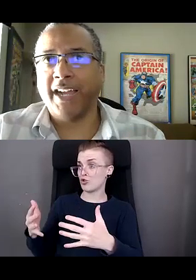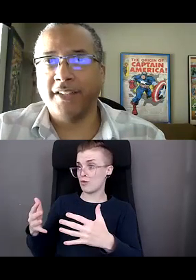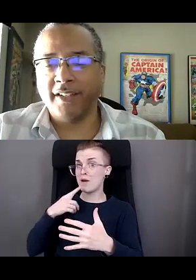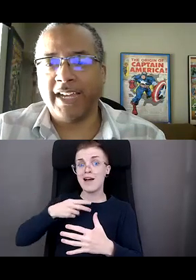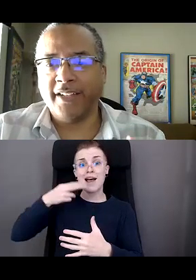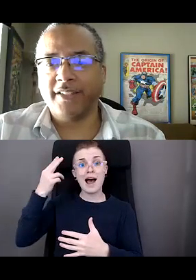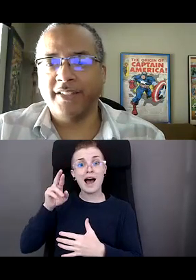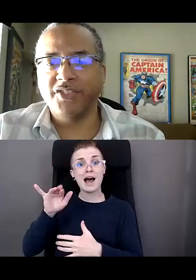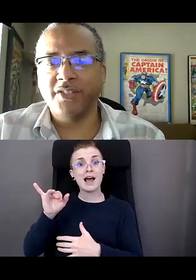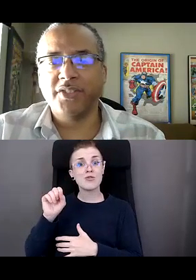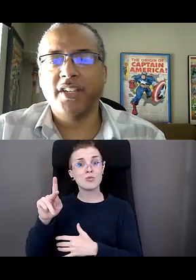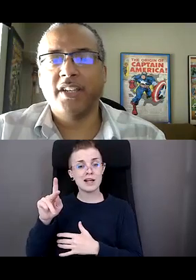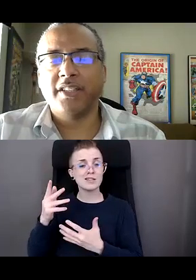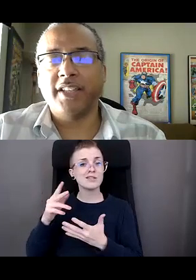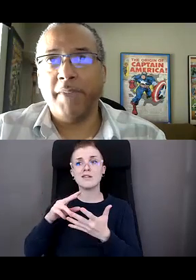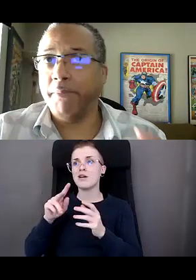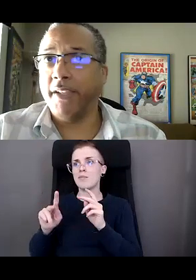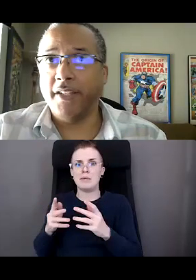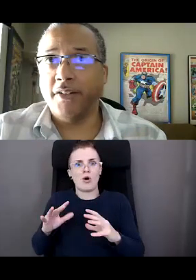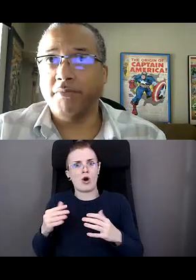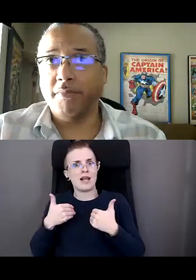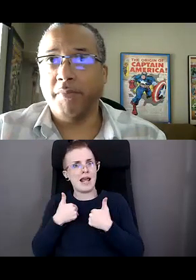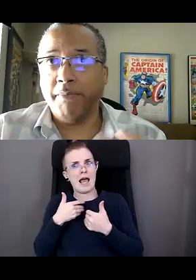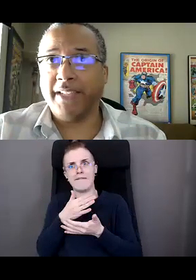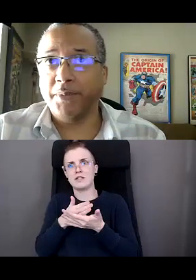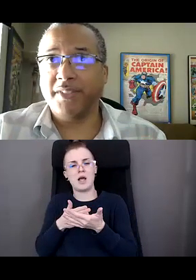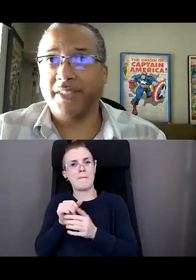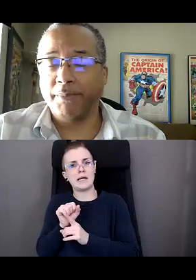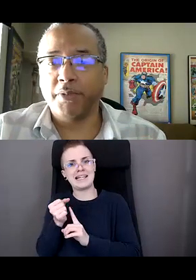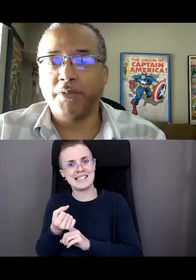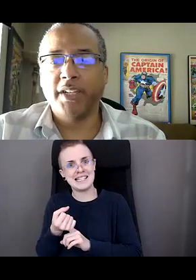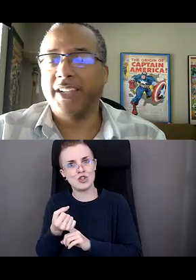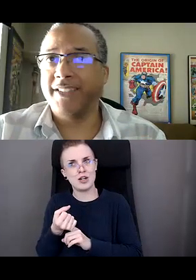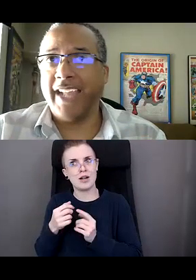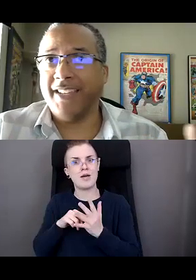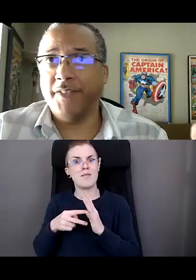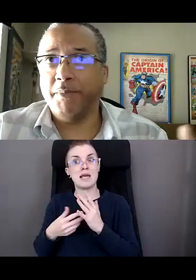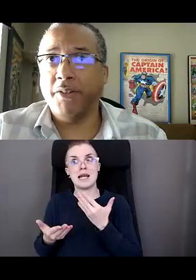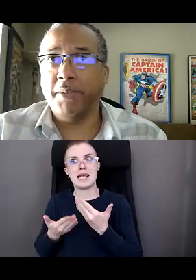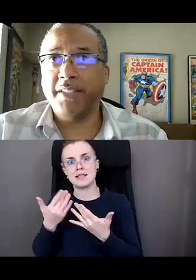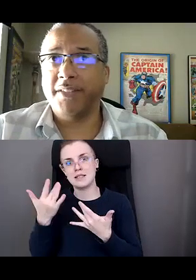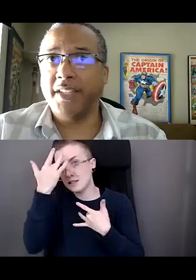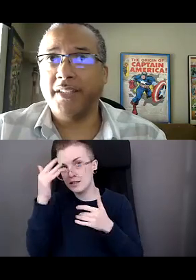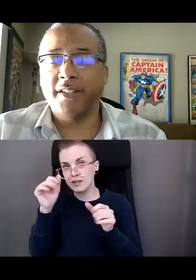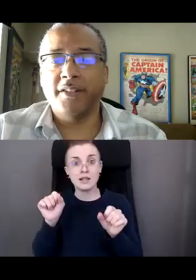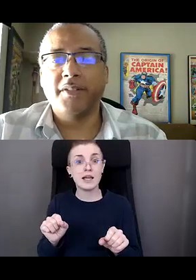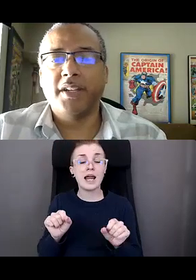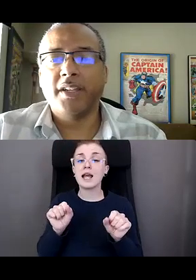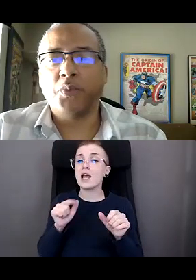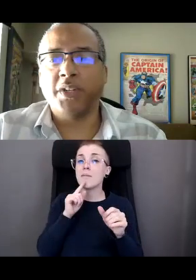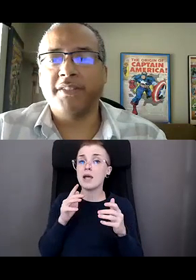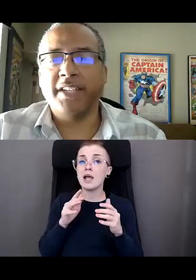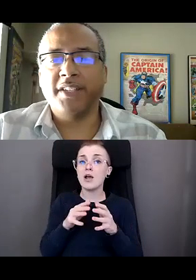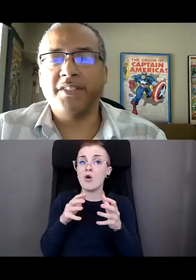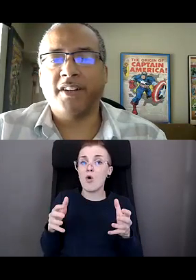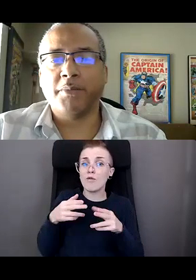with underlying conditions that may be, may make them susceptible, and that could even be obesity, is